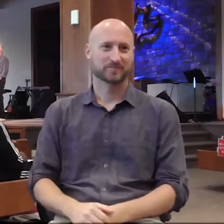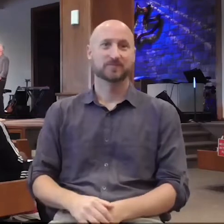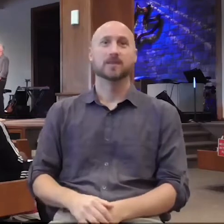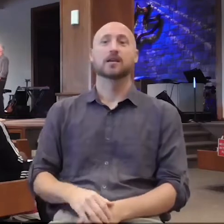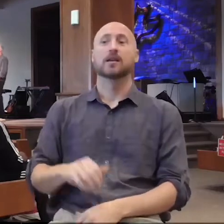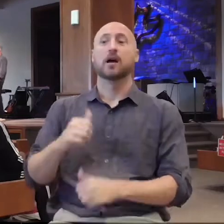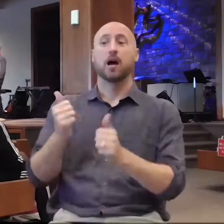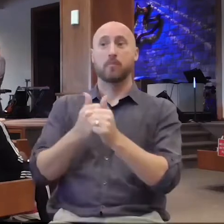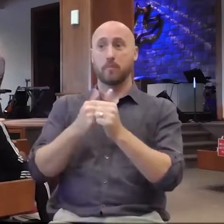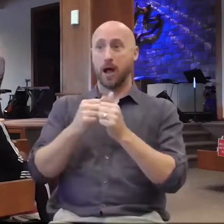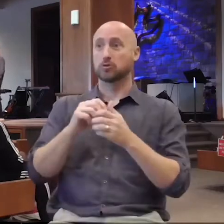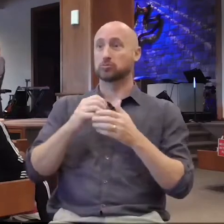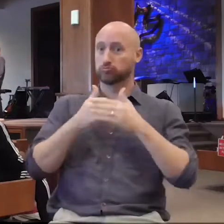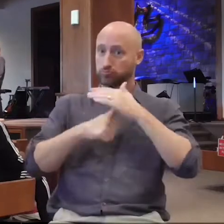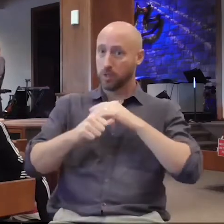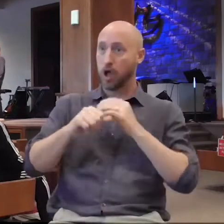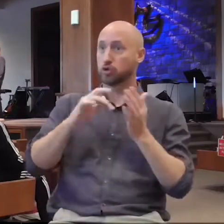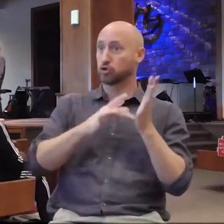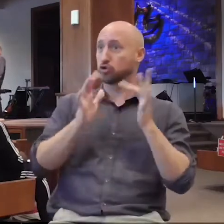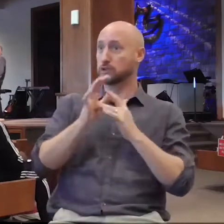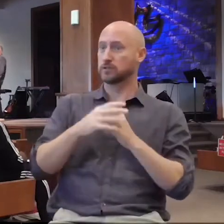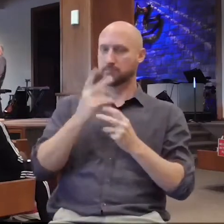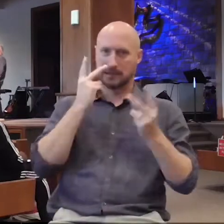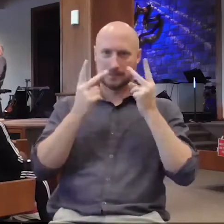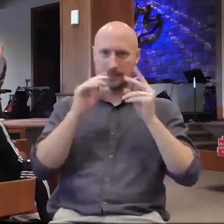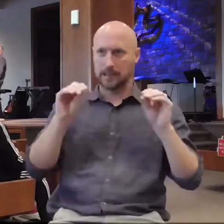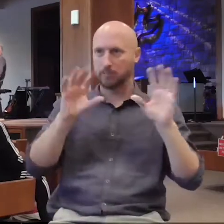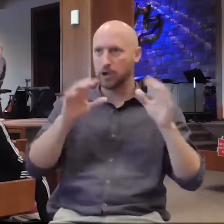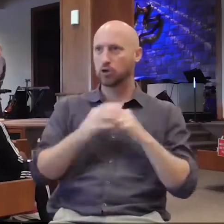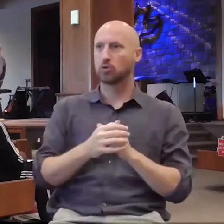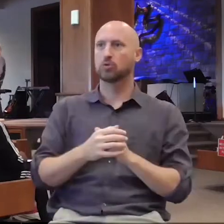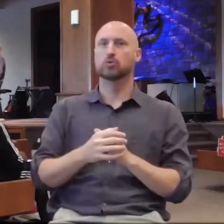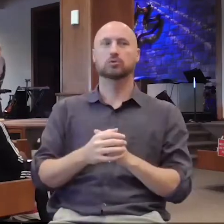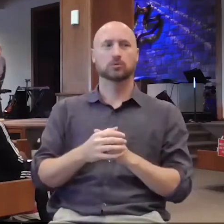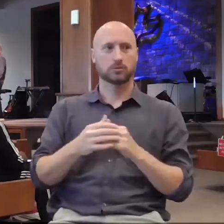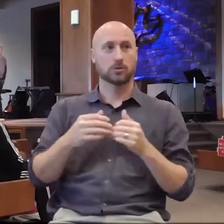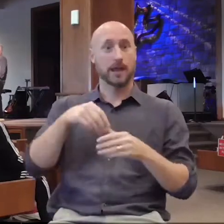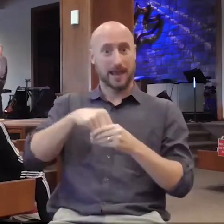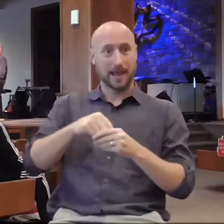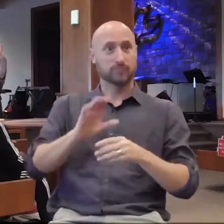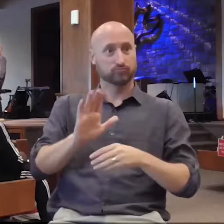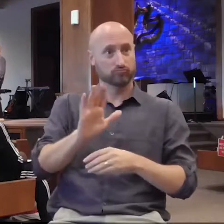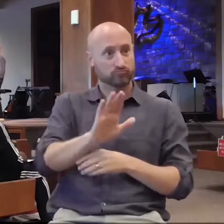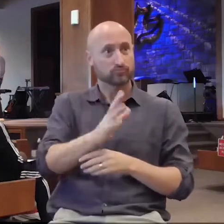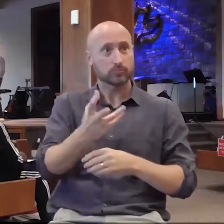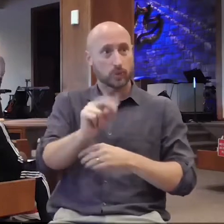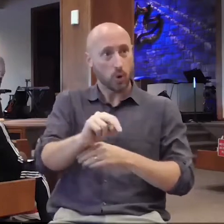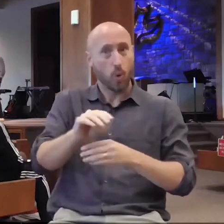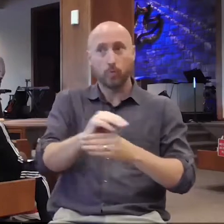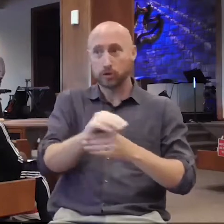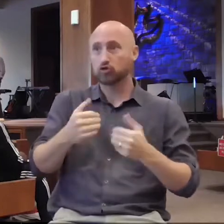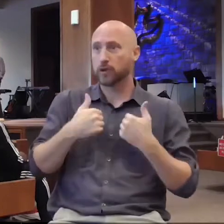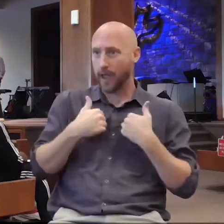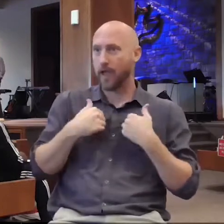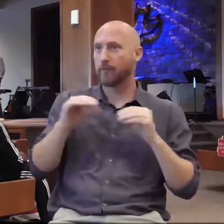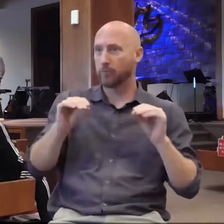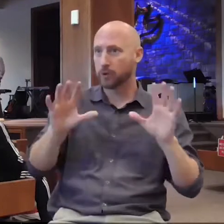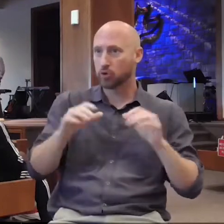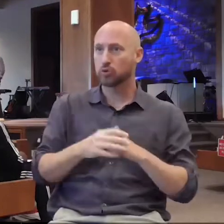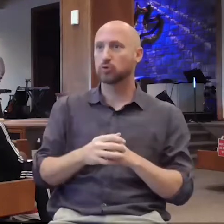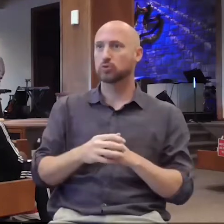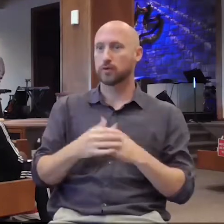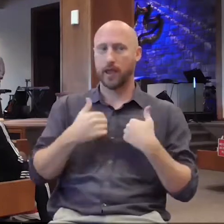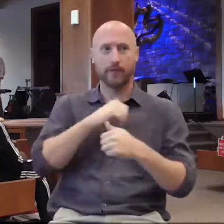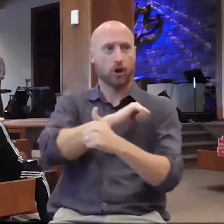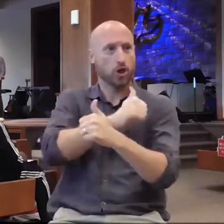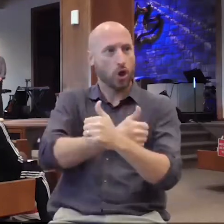They had seen miracles. They had miracles in their own ministry. They had authority to write scripture.